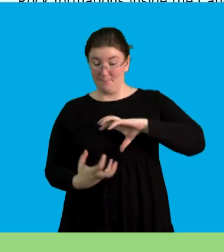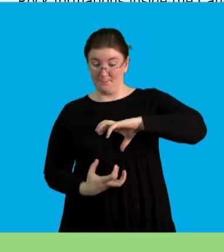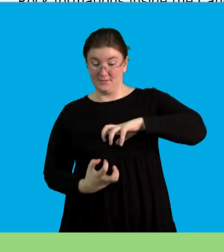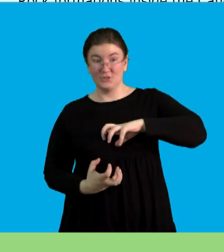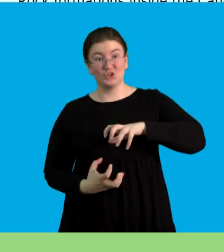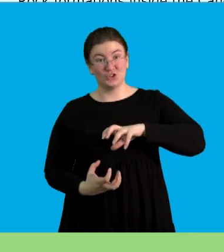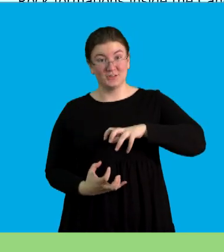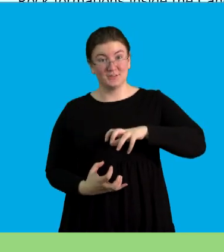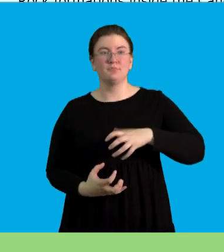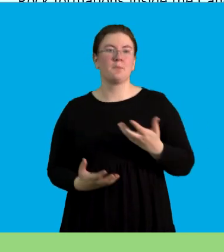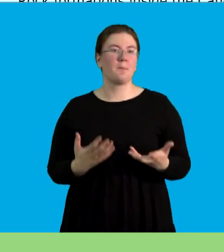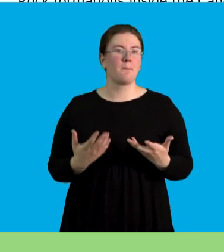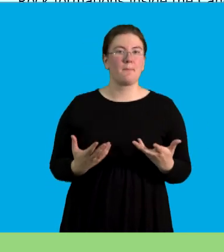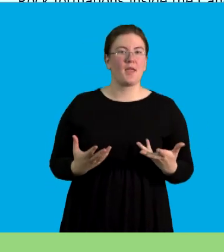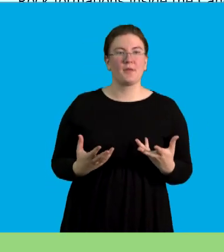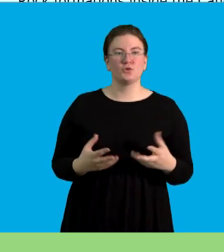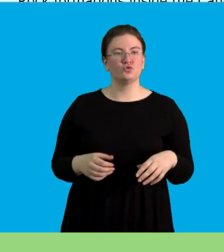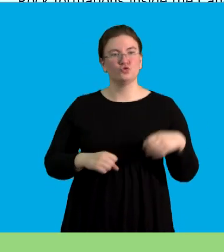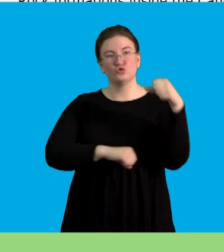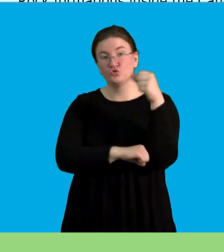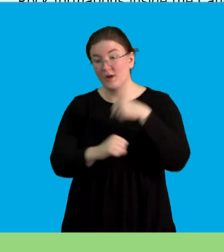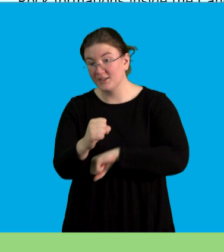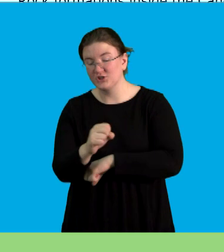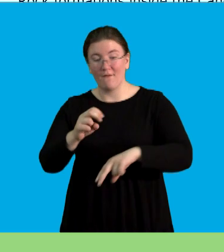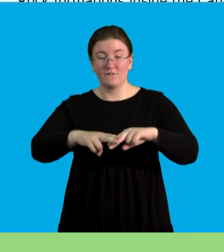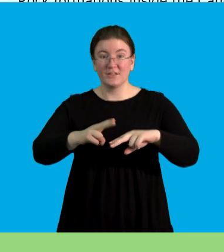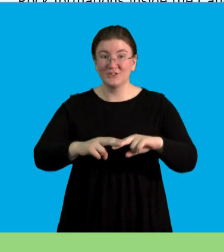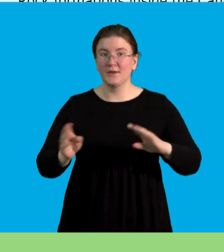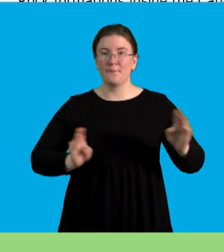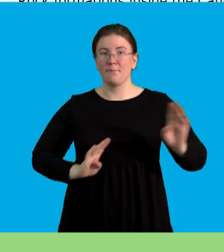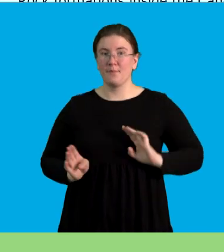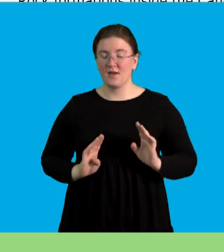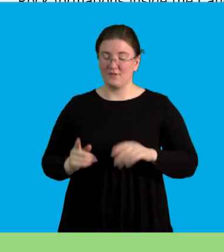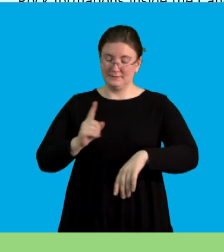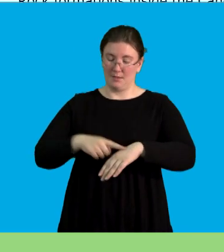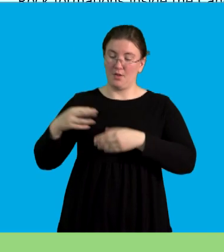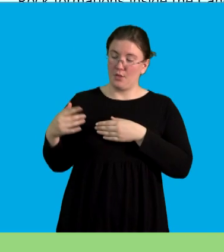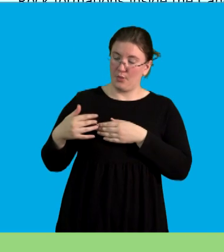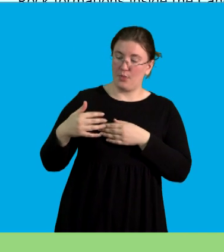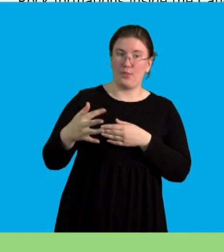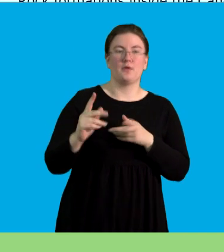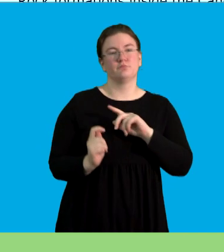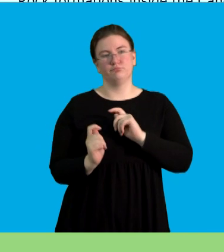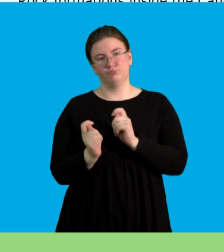organisms' structure, function, and behavior over a long period of time.